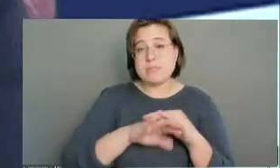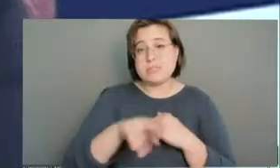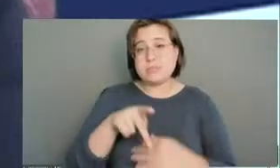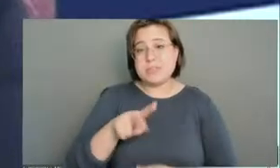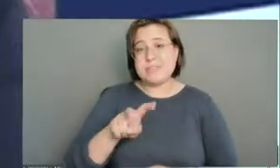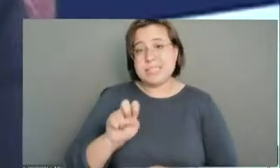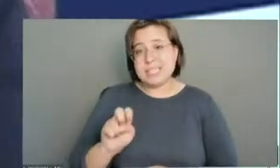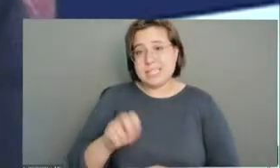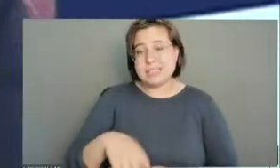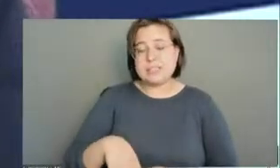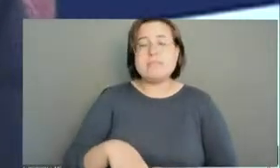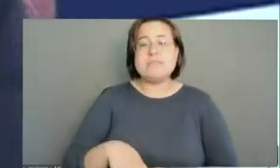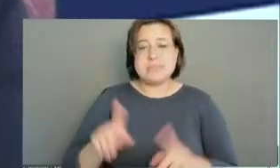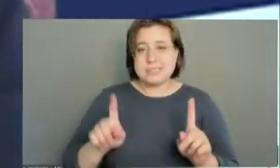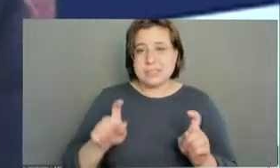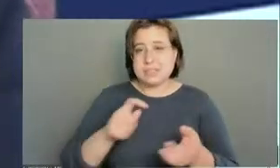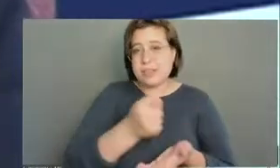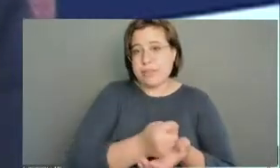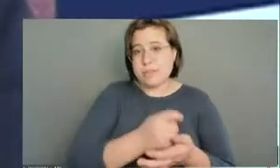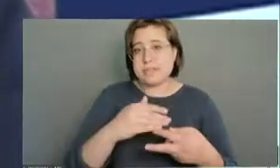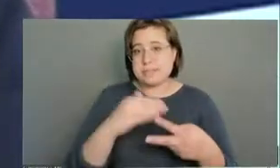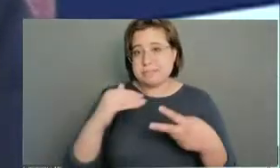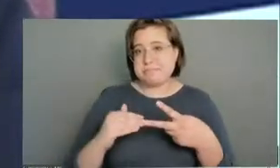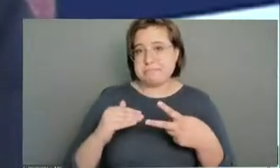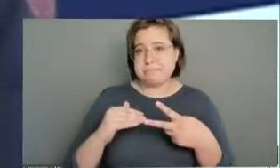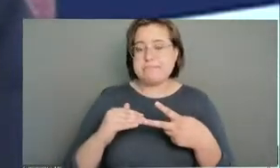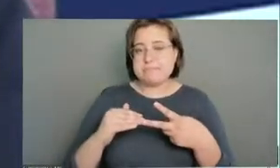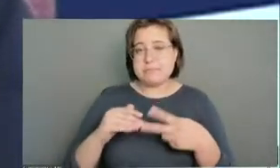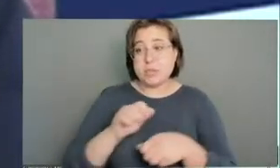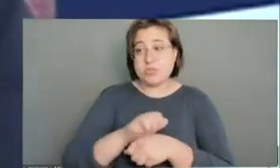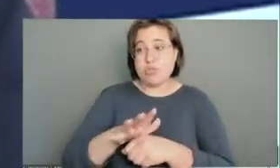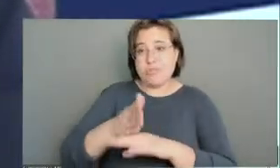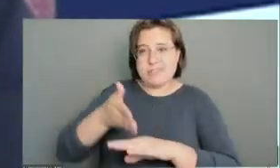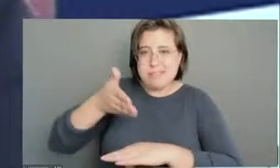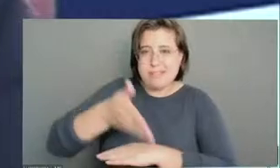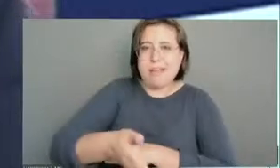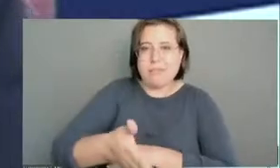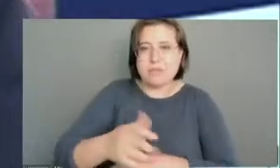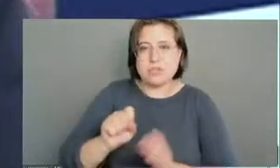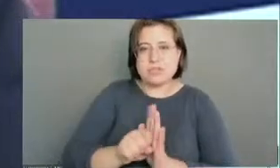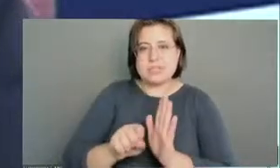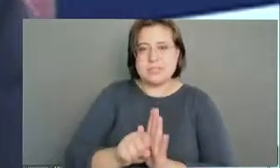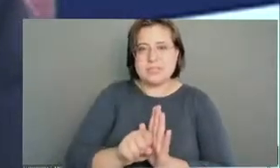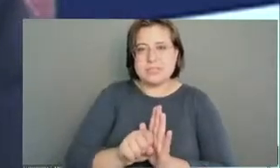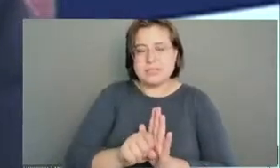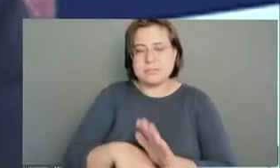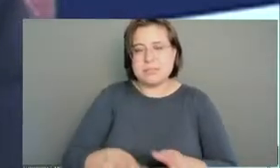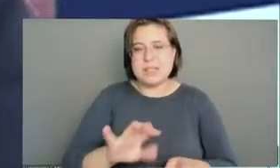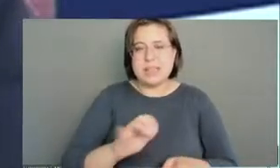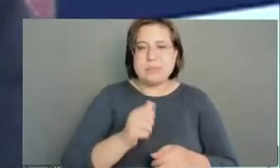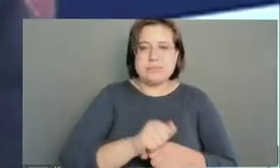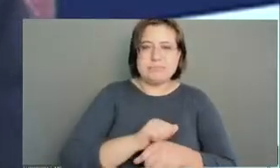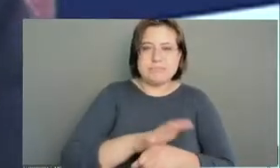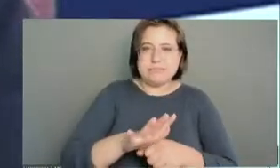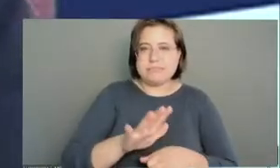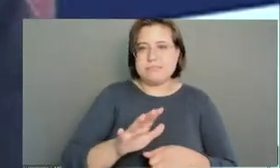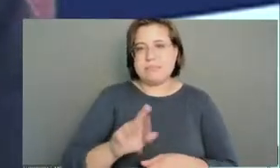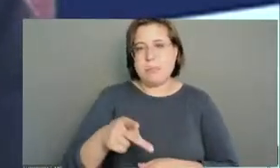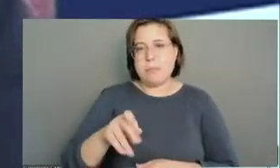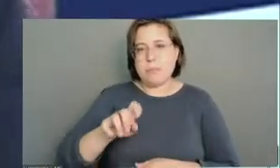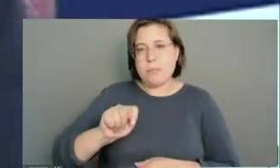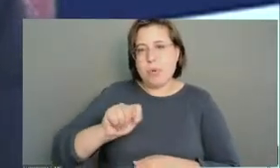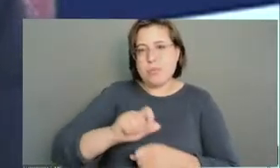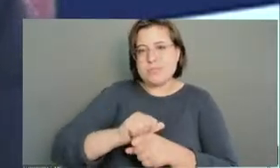and therapies. And second, post-COVID syndromes, also known as post-acute sequelae of SARS-CoV-2 infection,